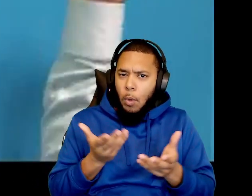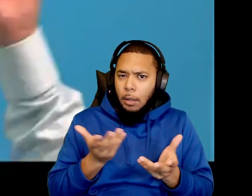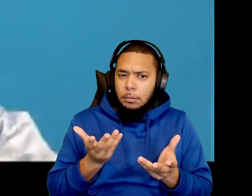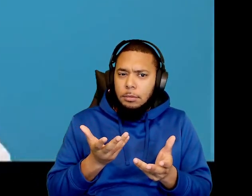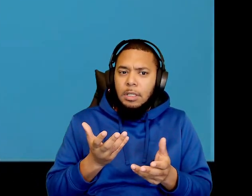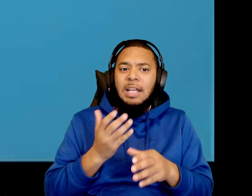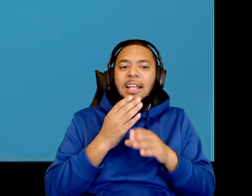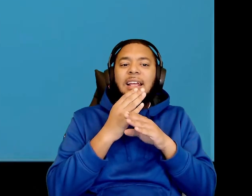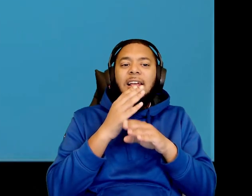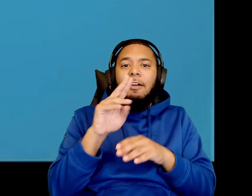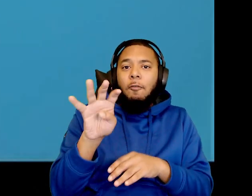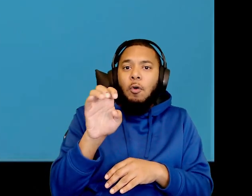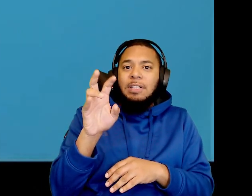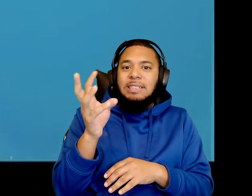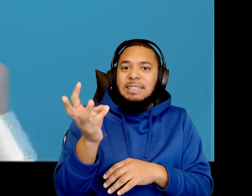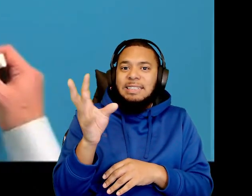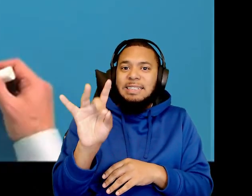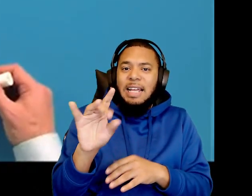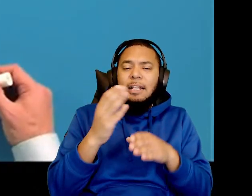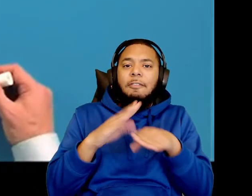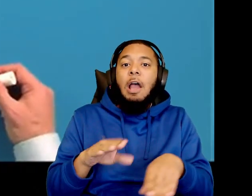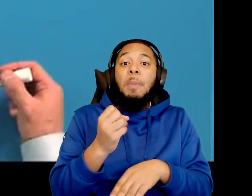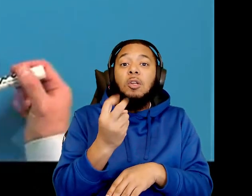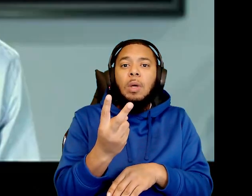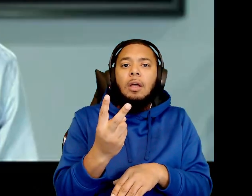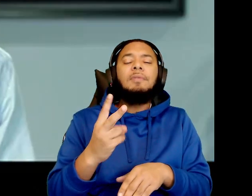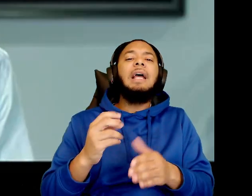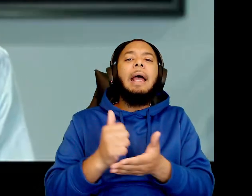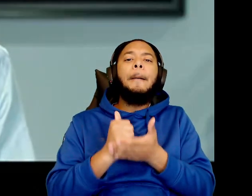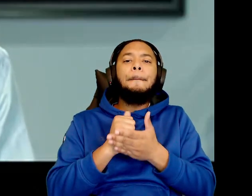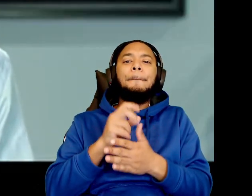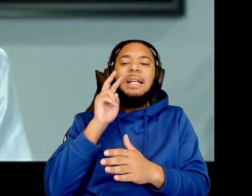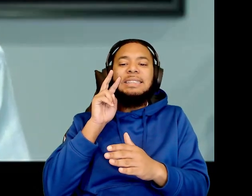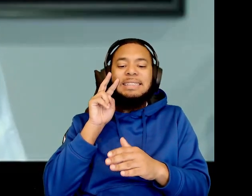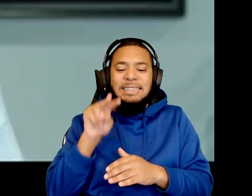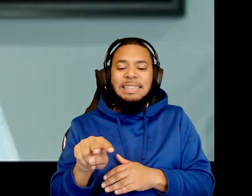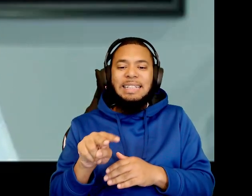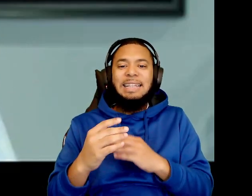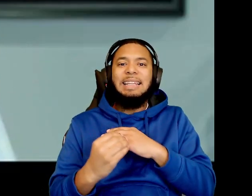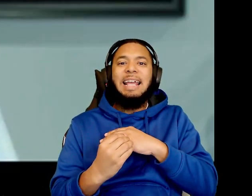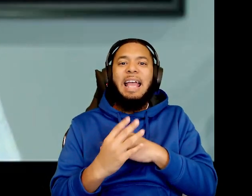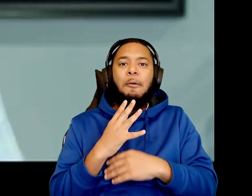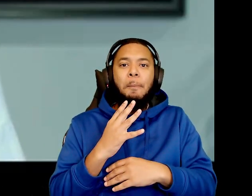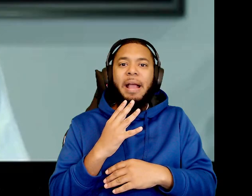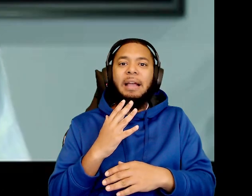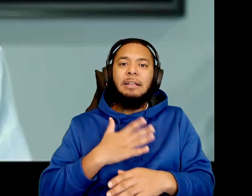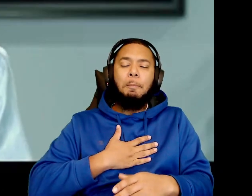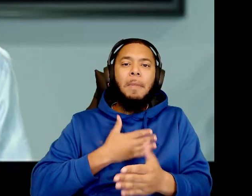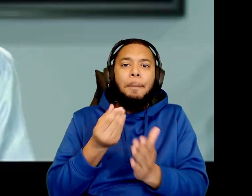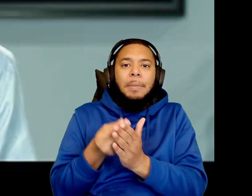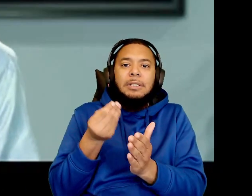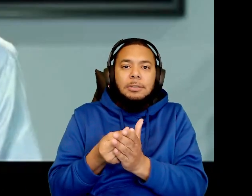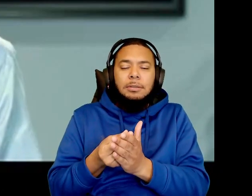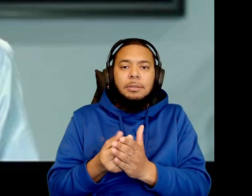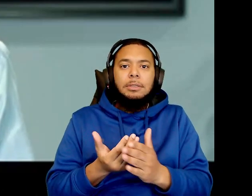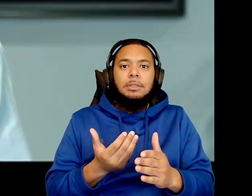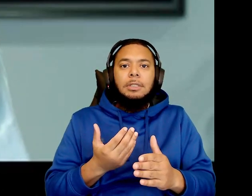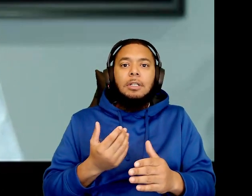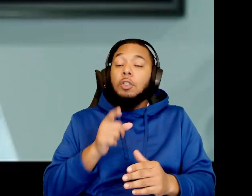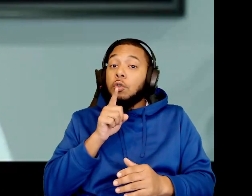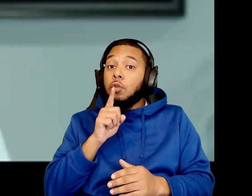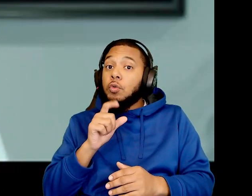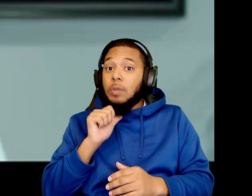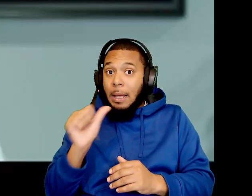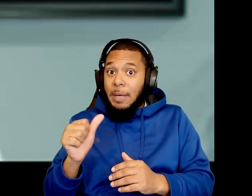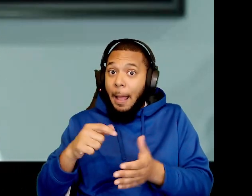12 so that I could understand the monthly impact of it. Even if I'm not paying that month, I can still think about including it in my